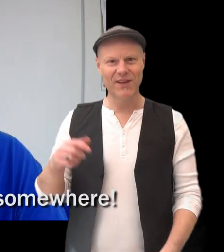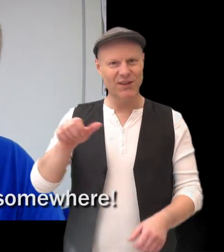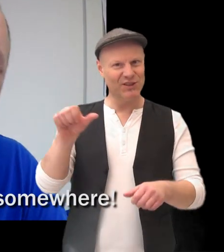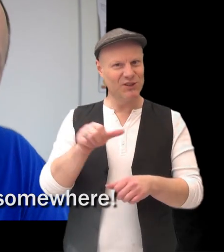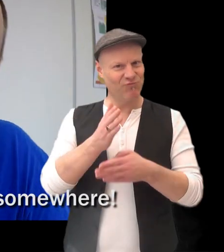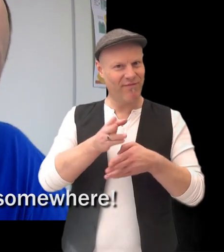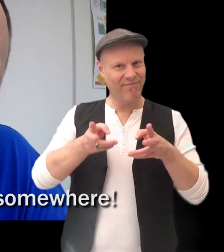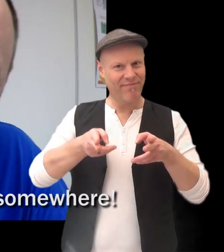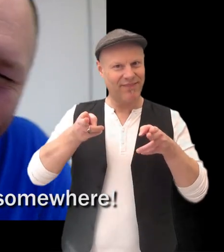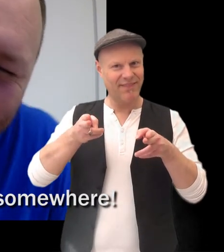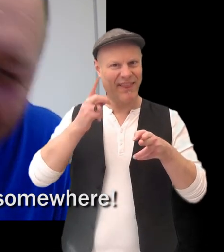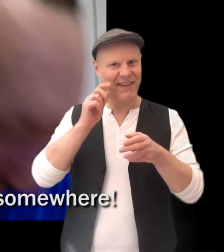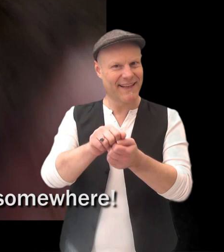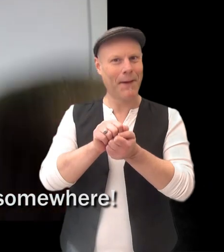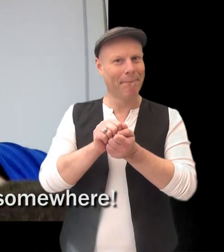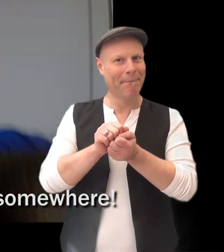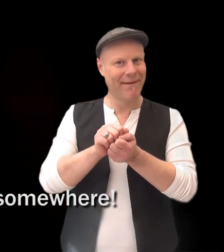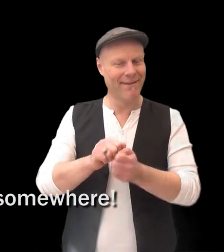This bit will probably be in it somewhere.